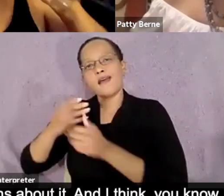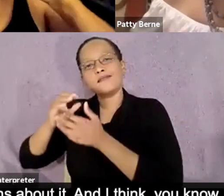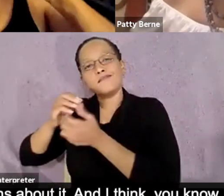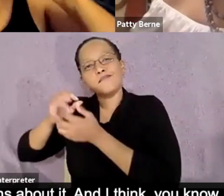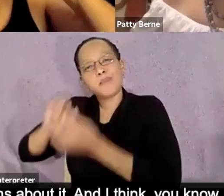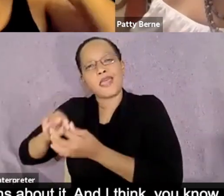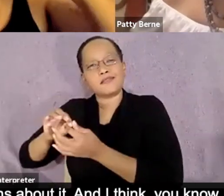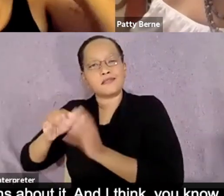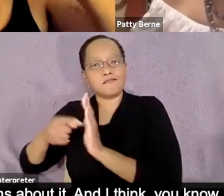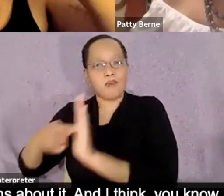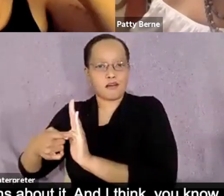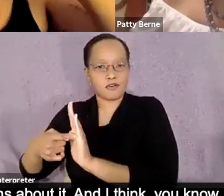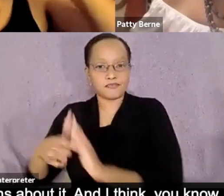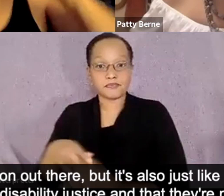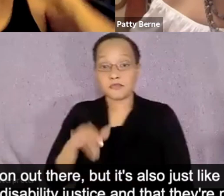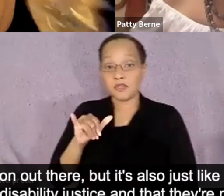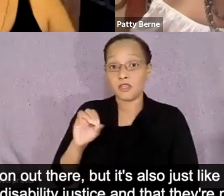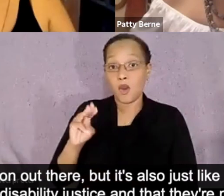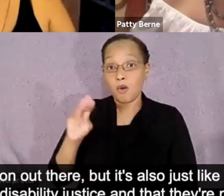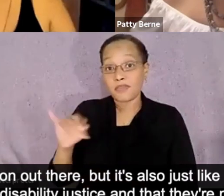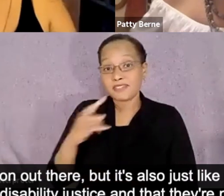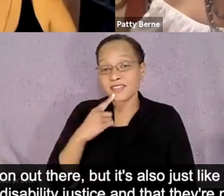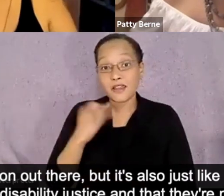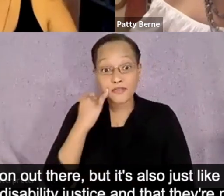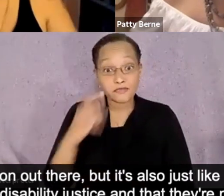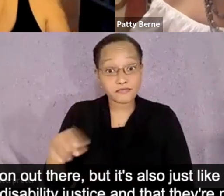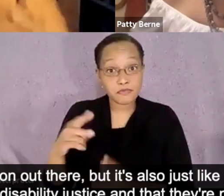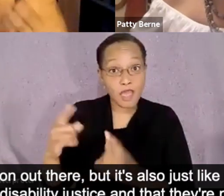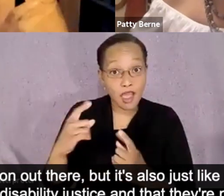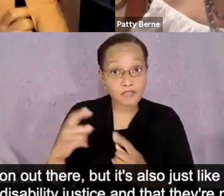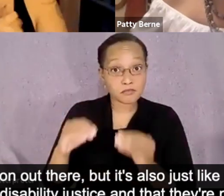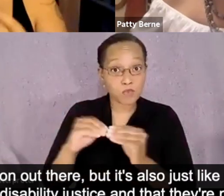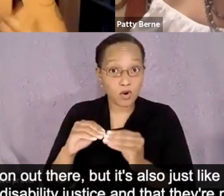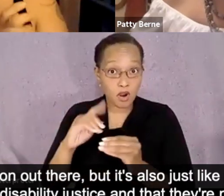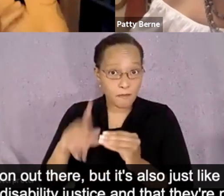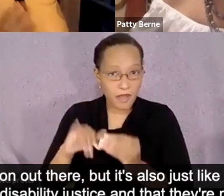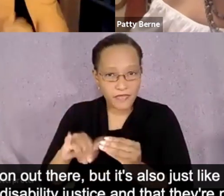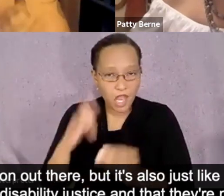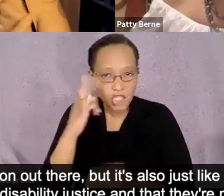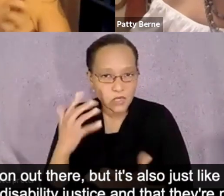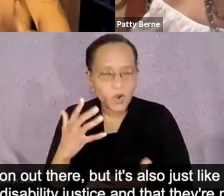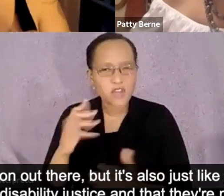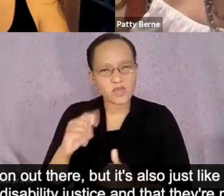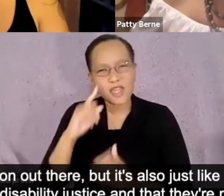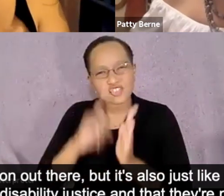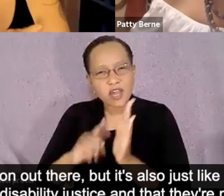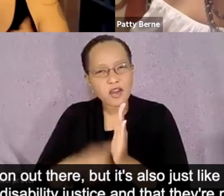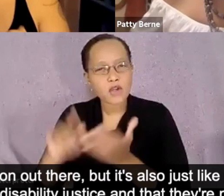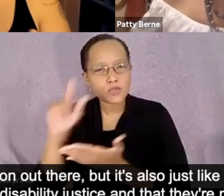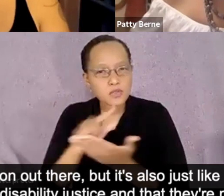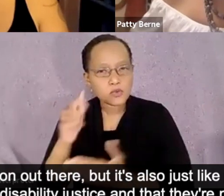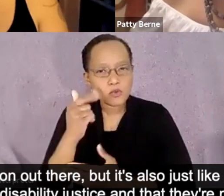think, people can like Google it, look it up. There's a lot of information out there, but it's also just like people understanding the difference